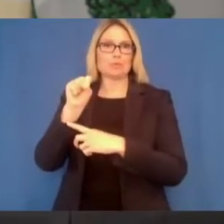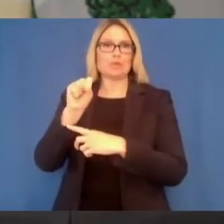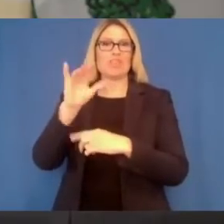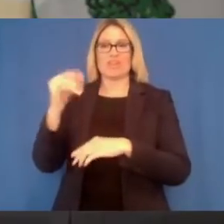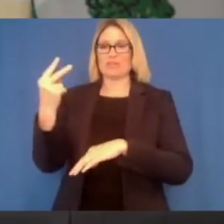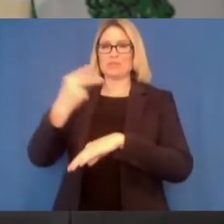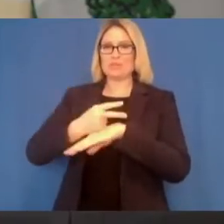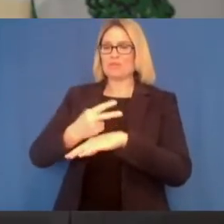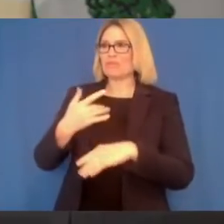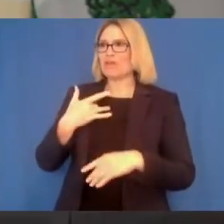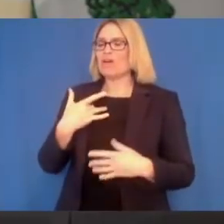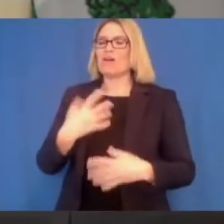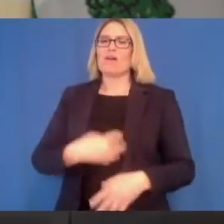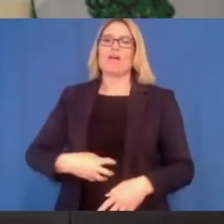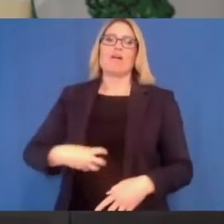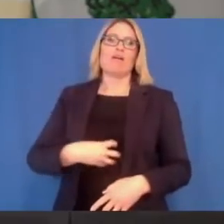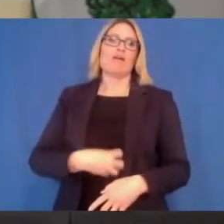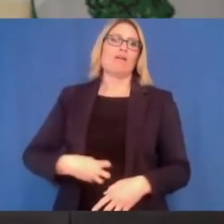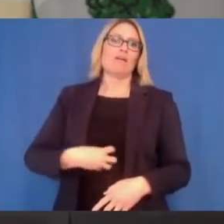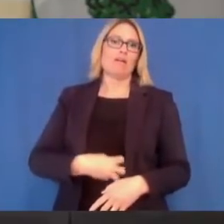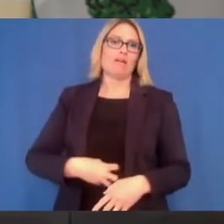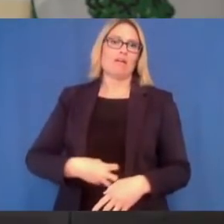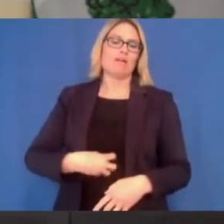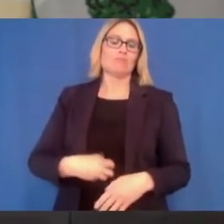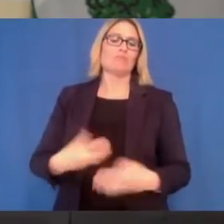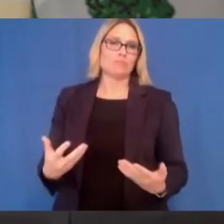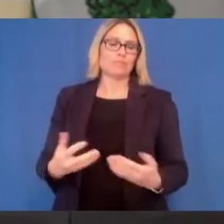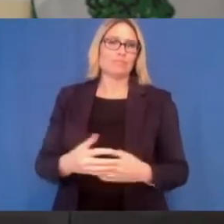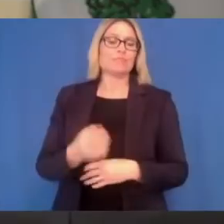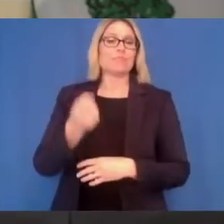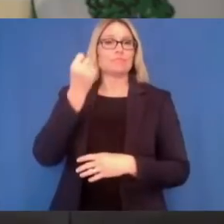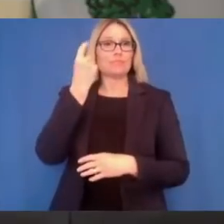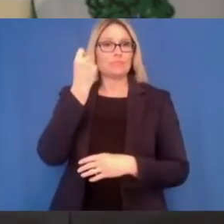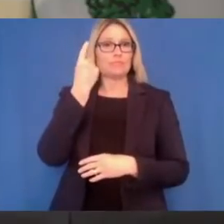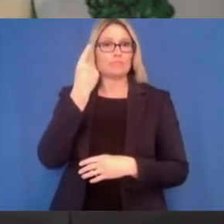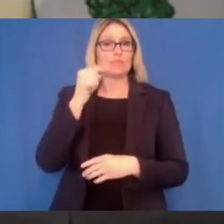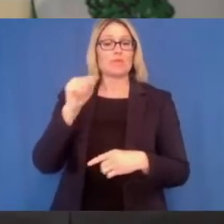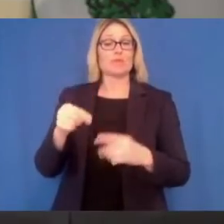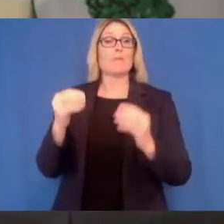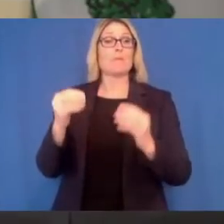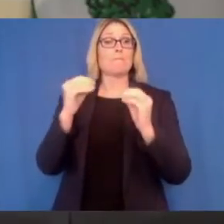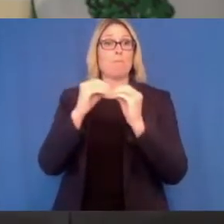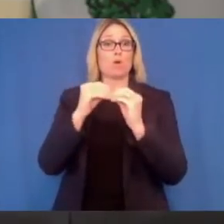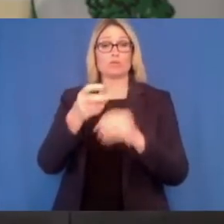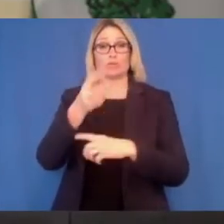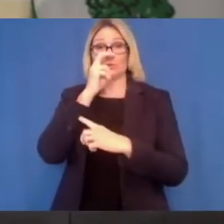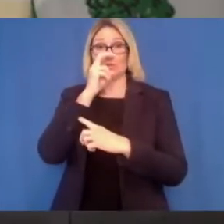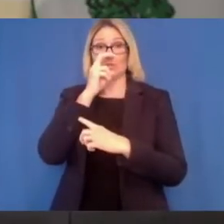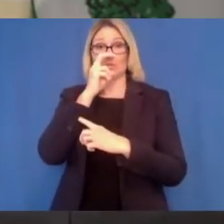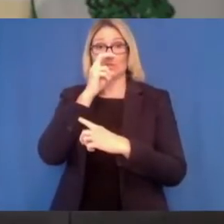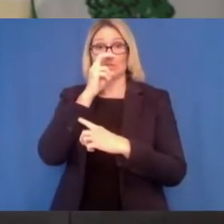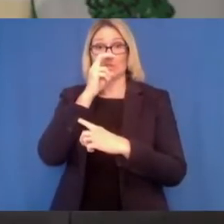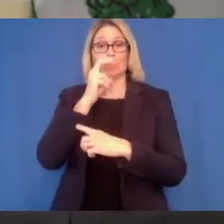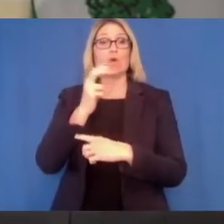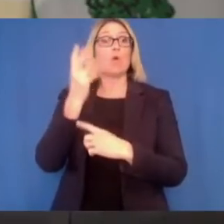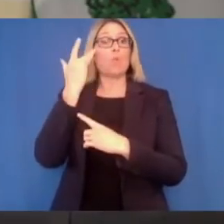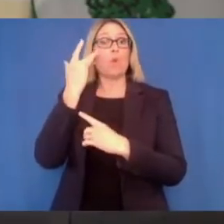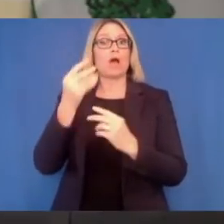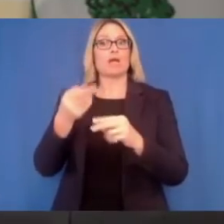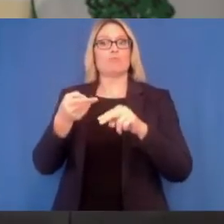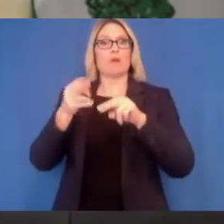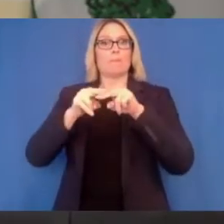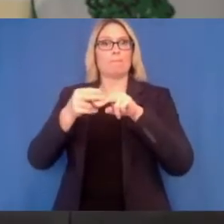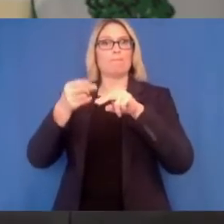in which you're hearing it. But going into further restrictions is based on the growing number of cases, the number of